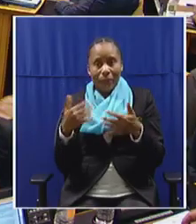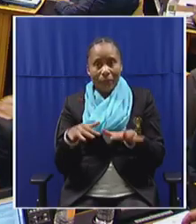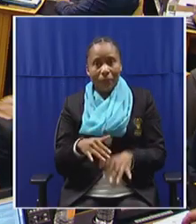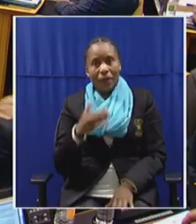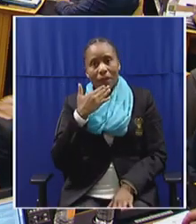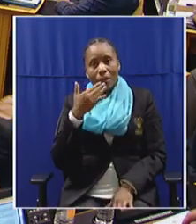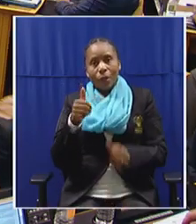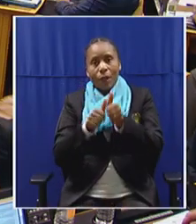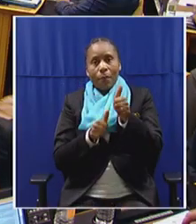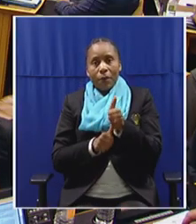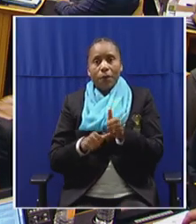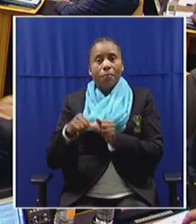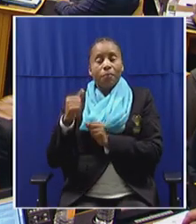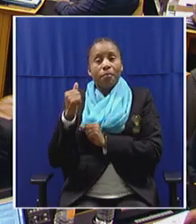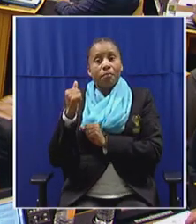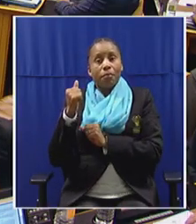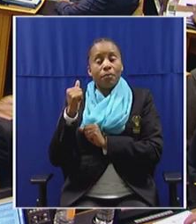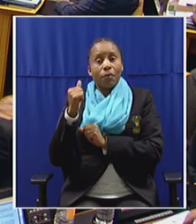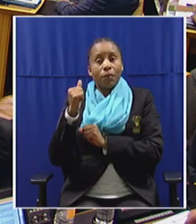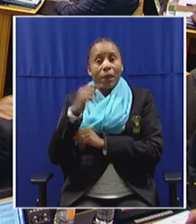Deputy President. The Honorable Groenewald.